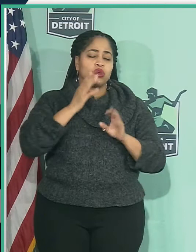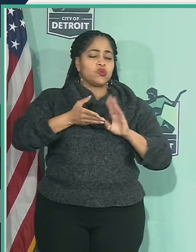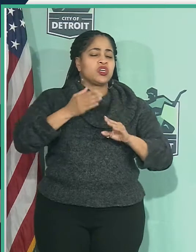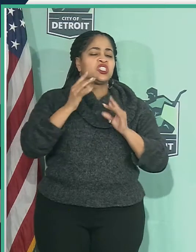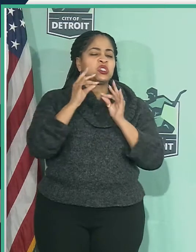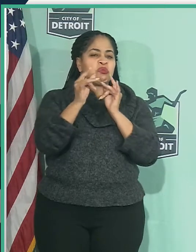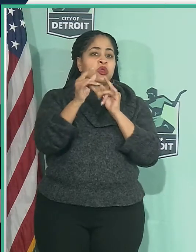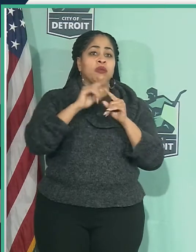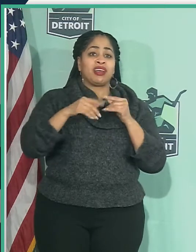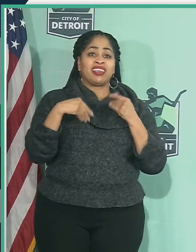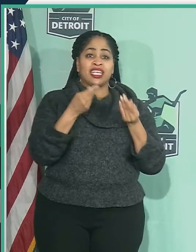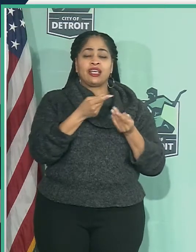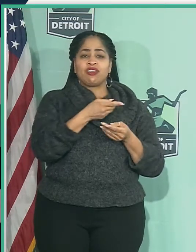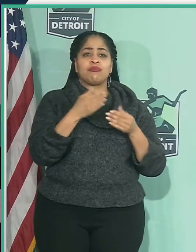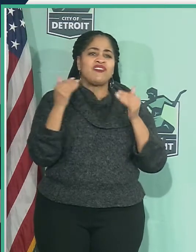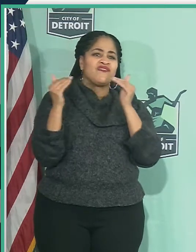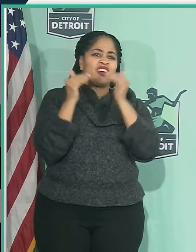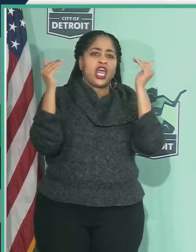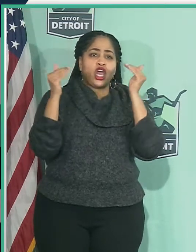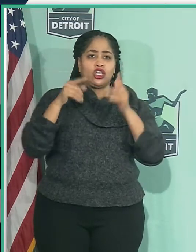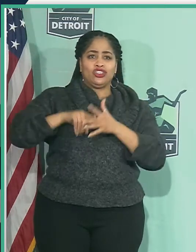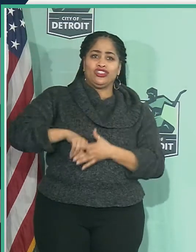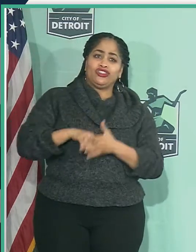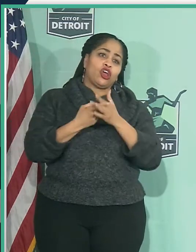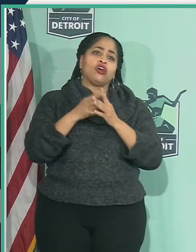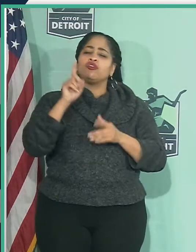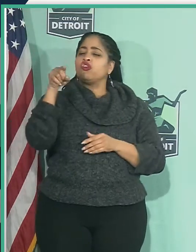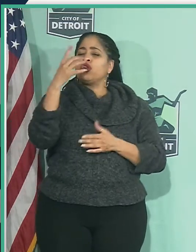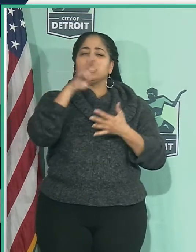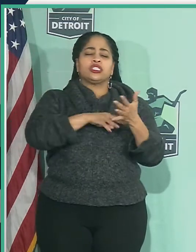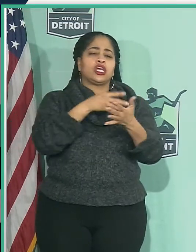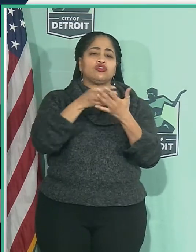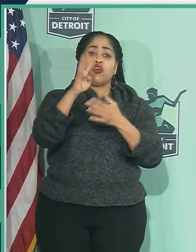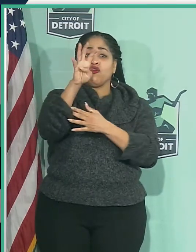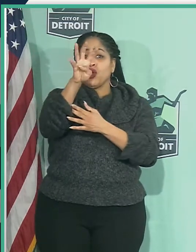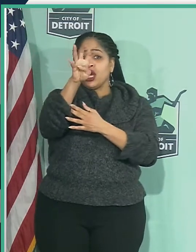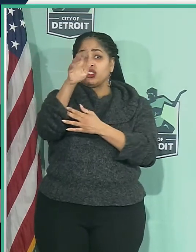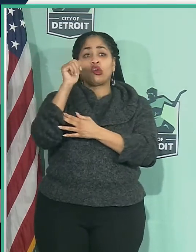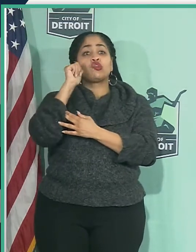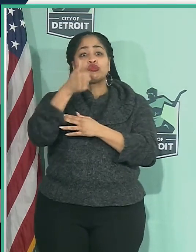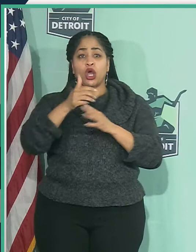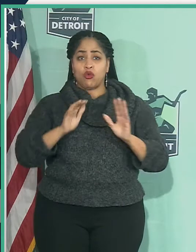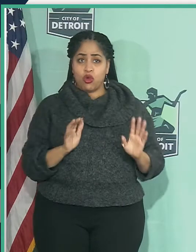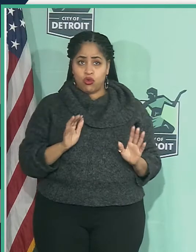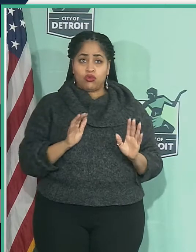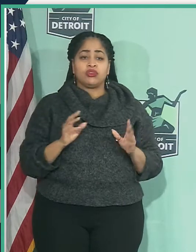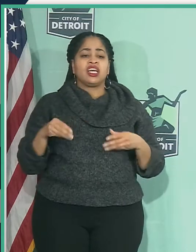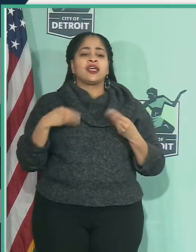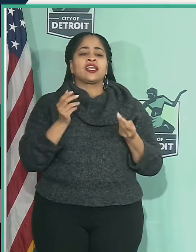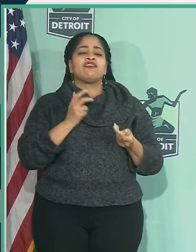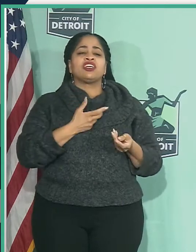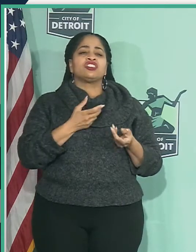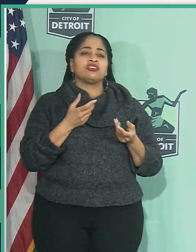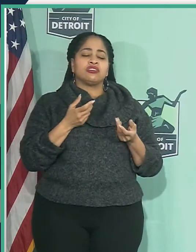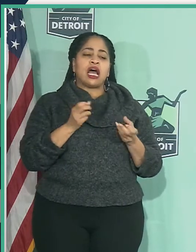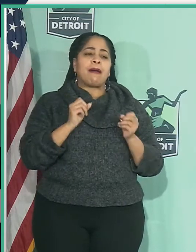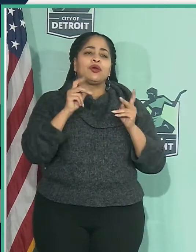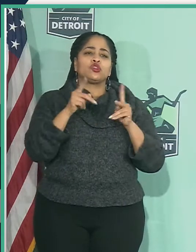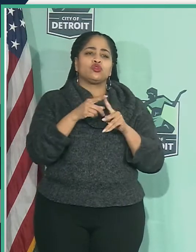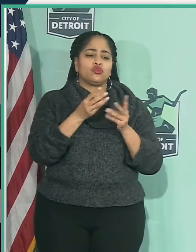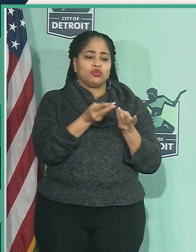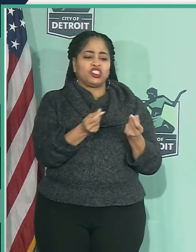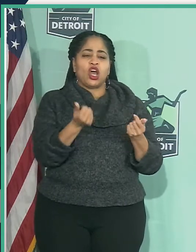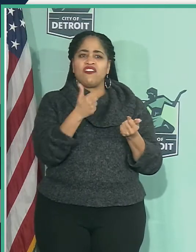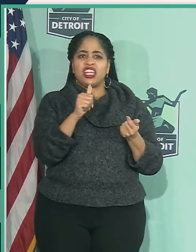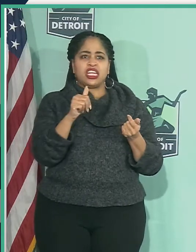But to give him a fair start, we only booked 400 tomorrow to give us a chance to work out the bugs. Nobody's tried